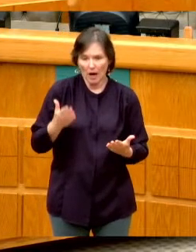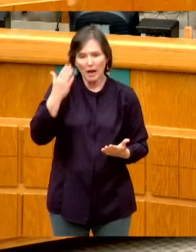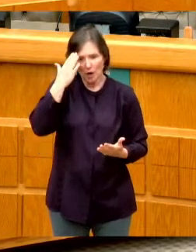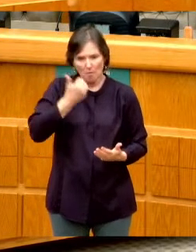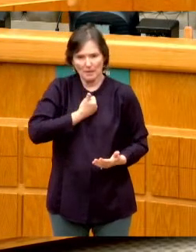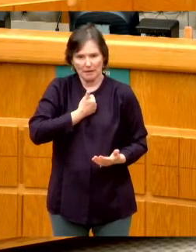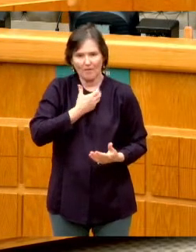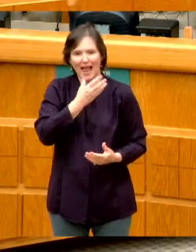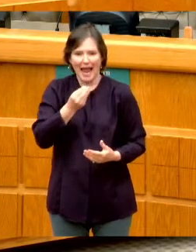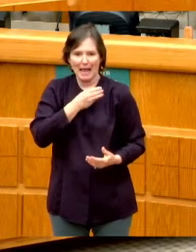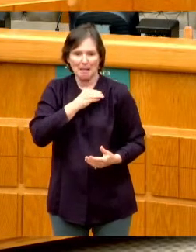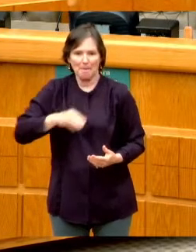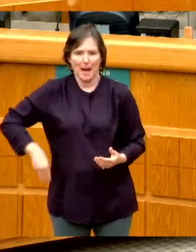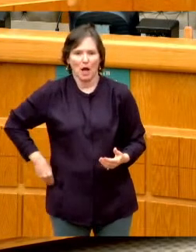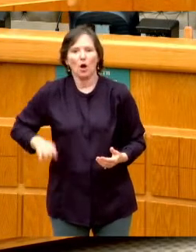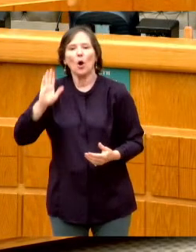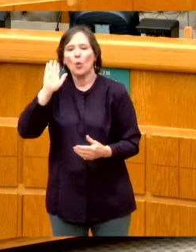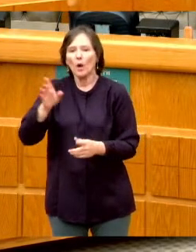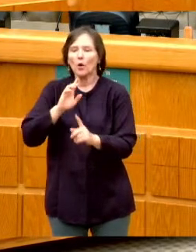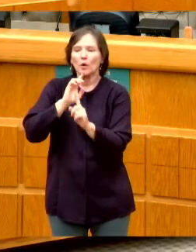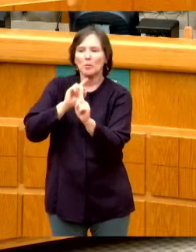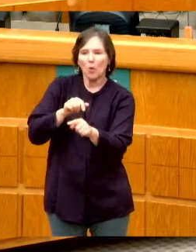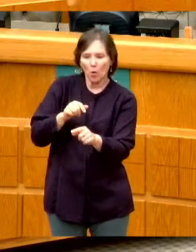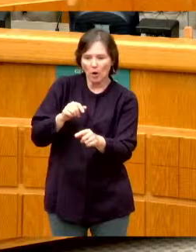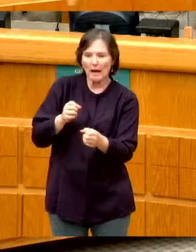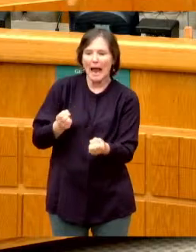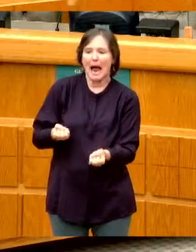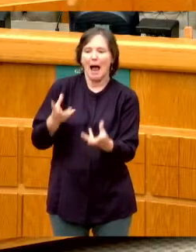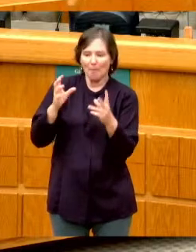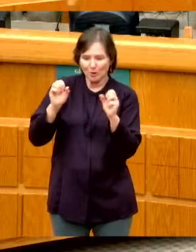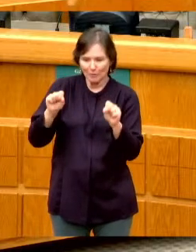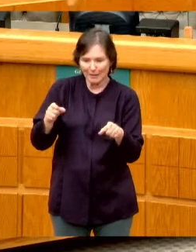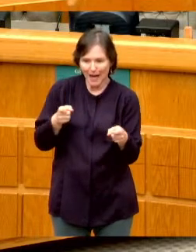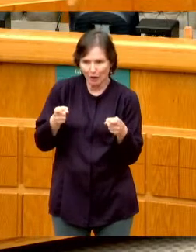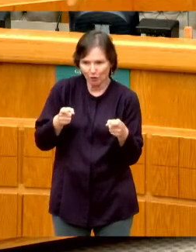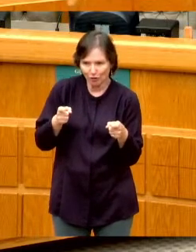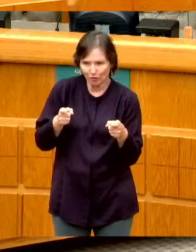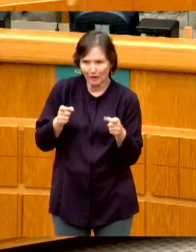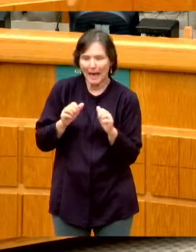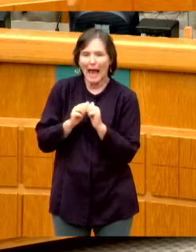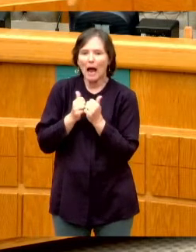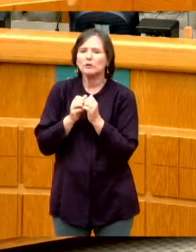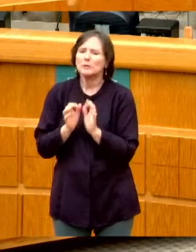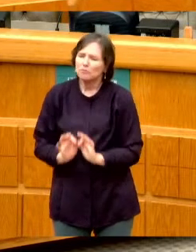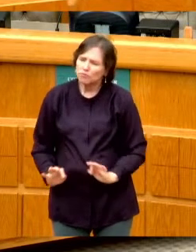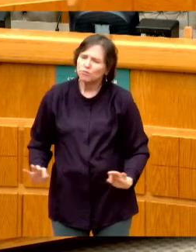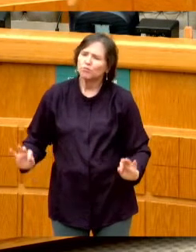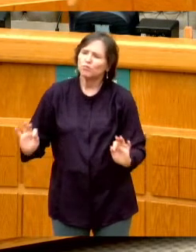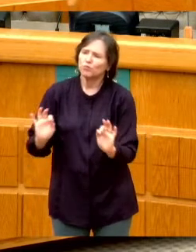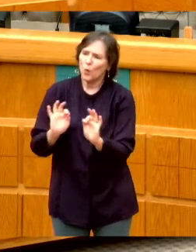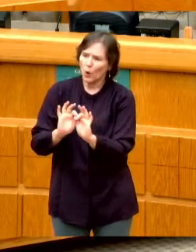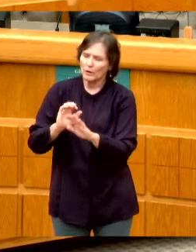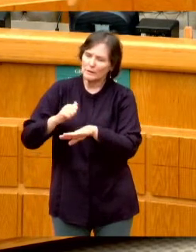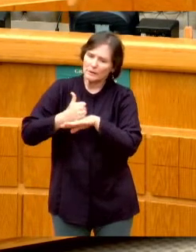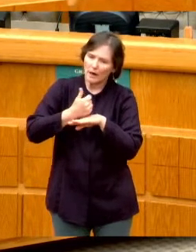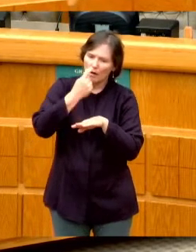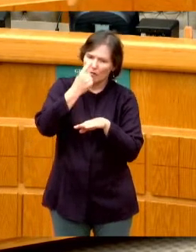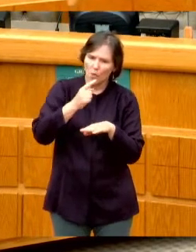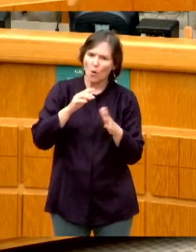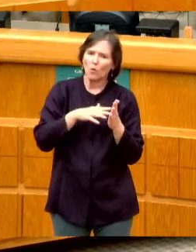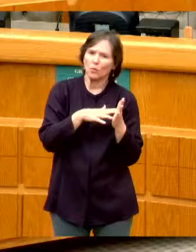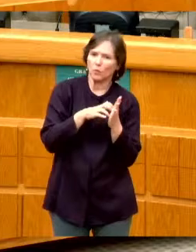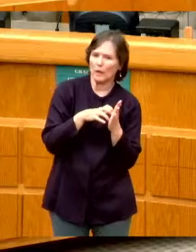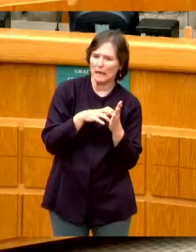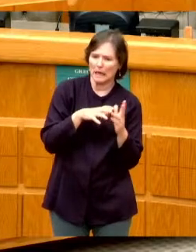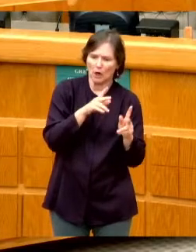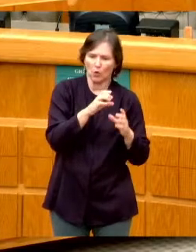happy we are that we can report how much we can handle, how important it's been to allocate to those vulnerable populations. And the